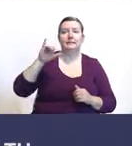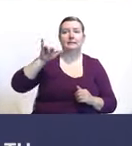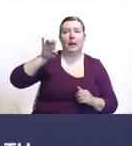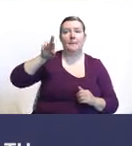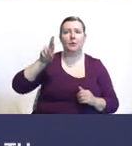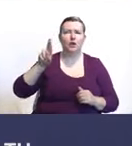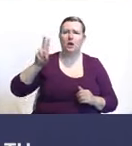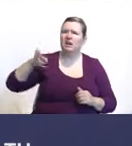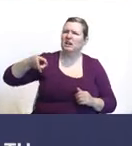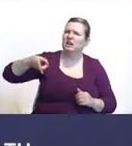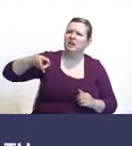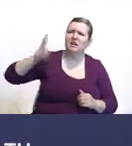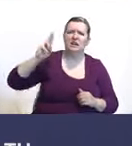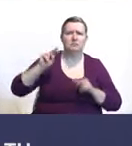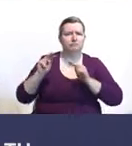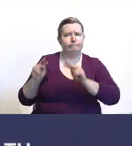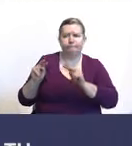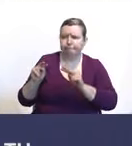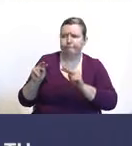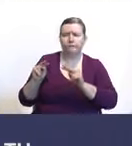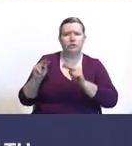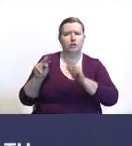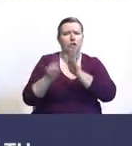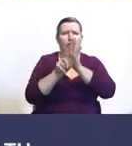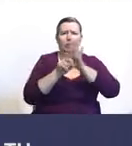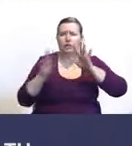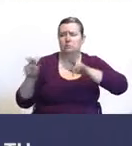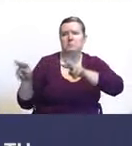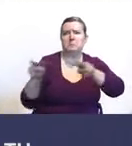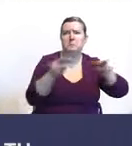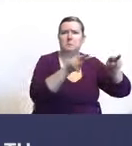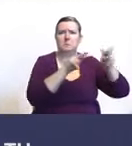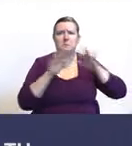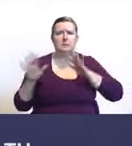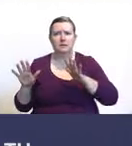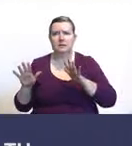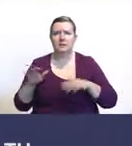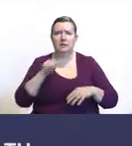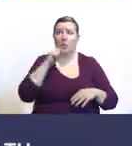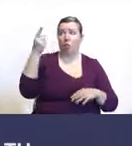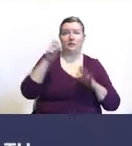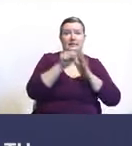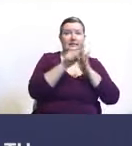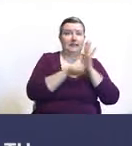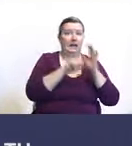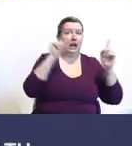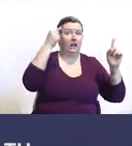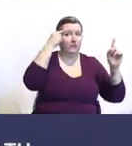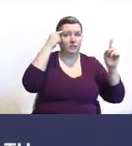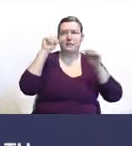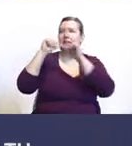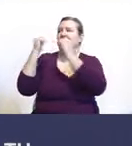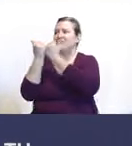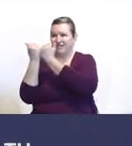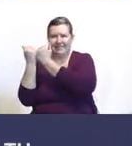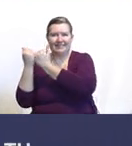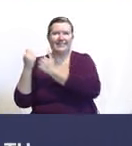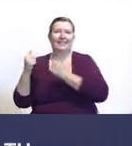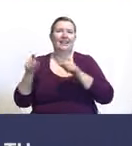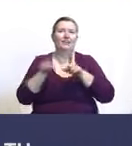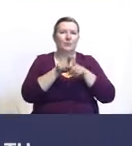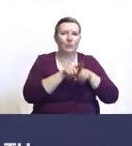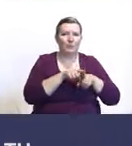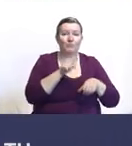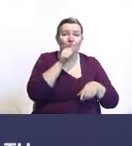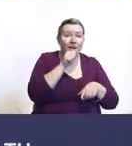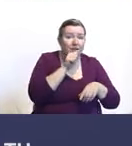and defense on cyber, and that includes not just state government and agencies, but also working with our private